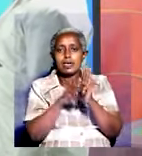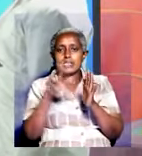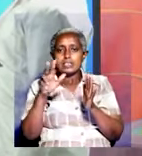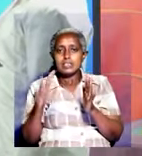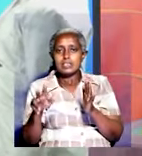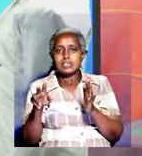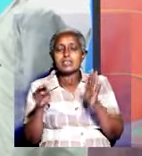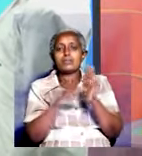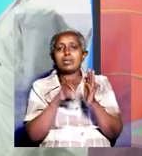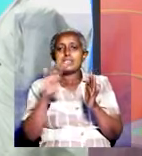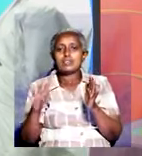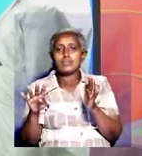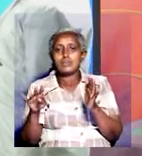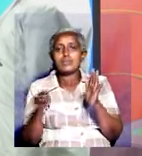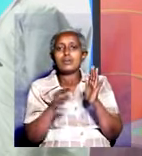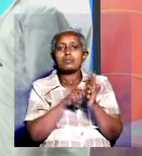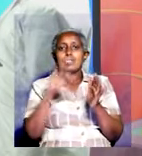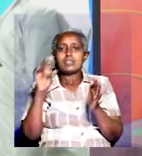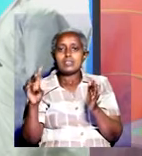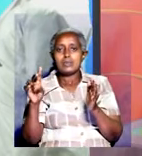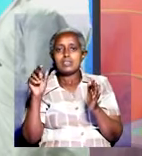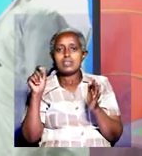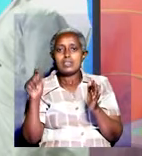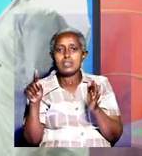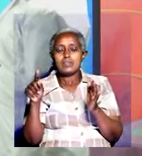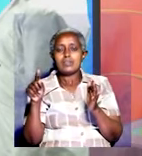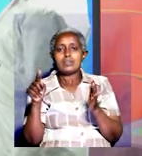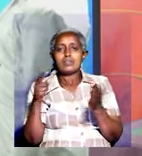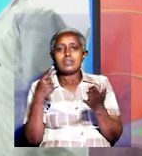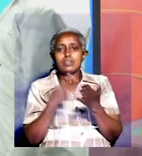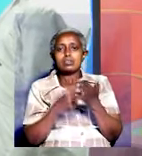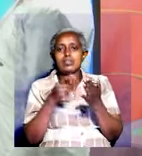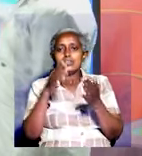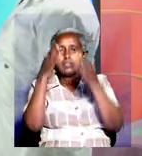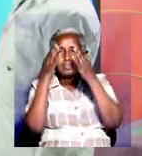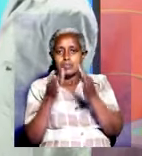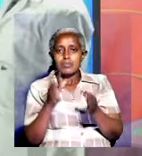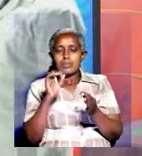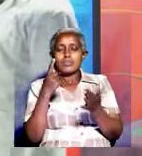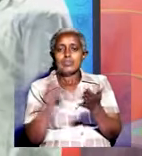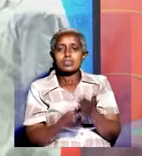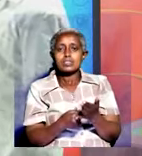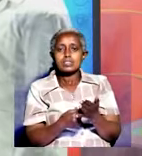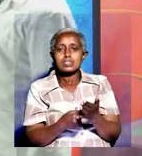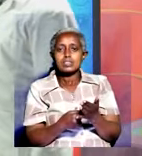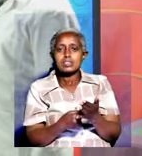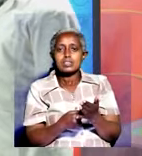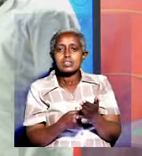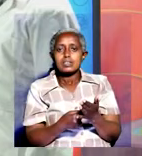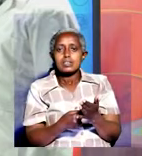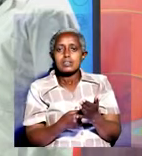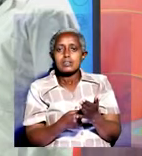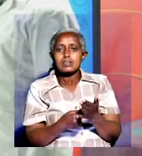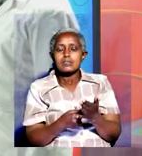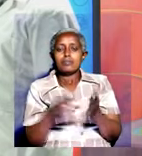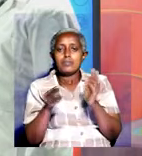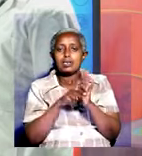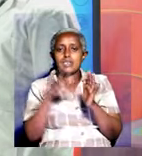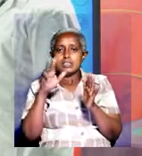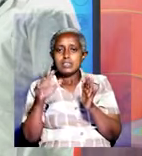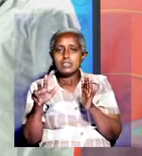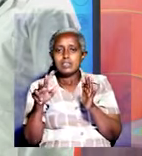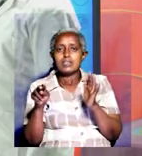-3, -4, -7, 11. So the determinant of this, the determinant of